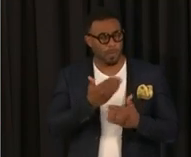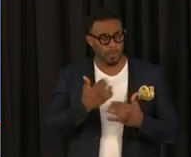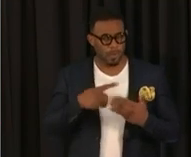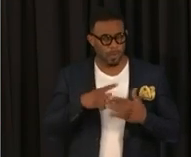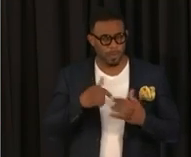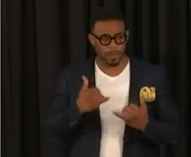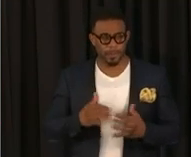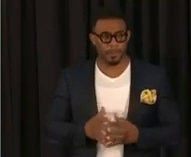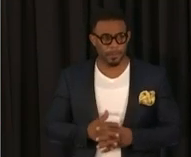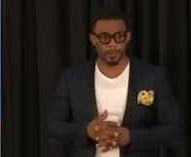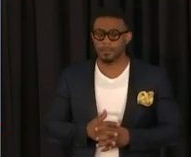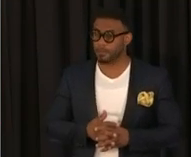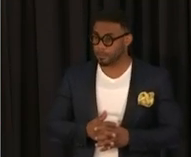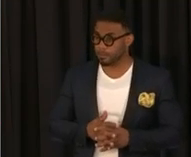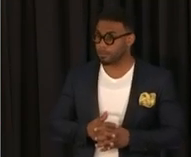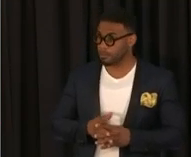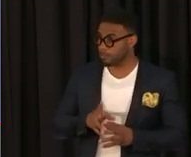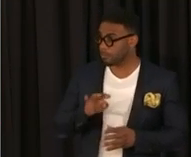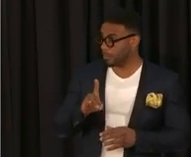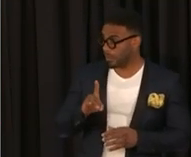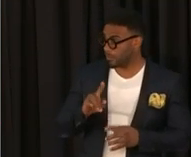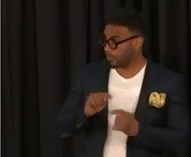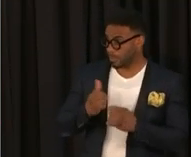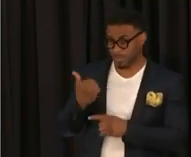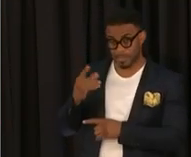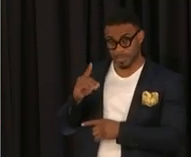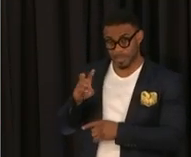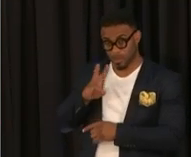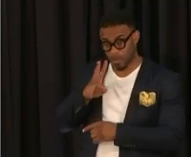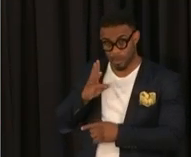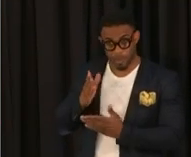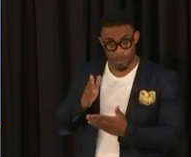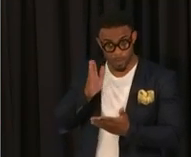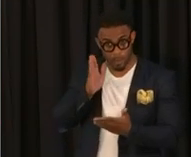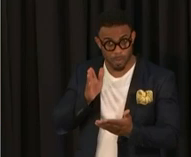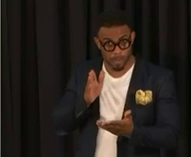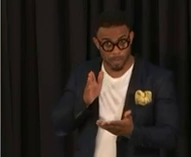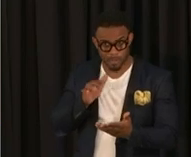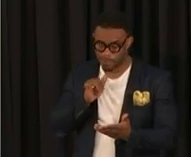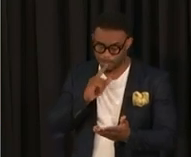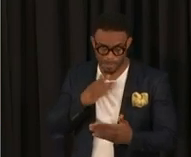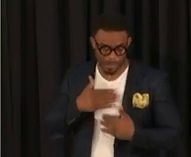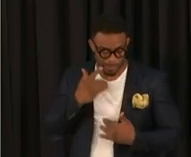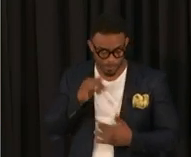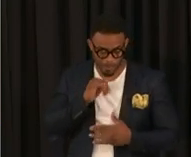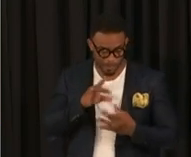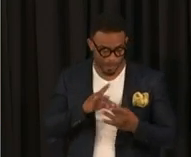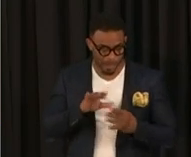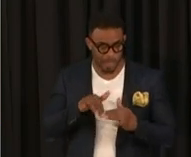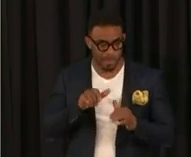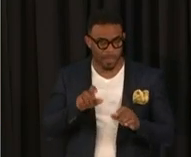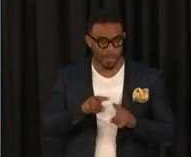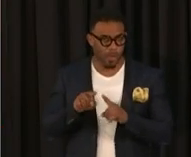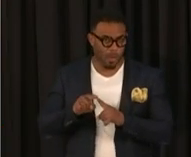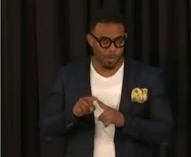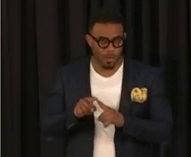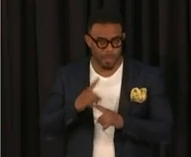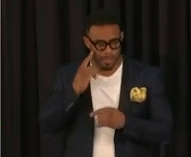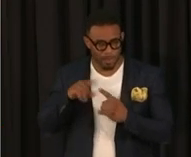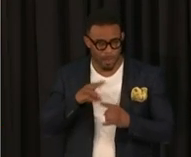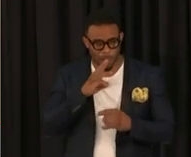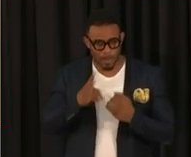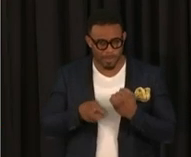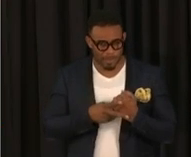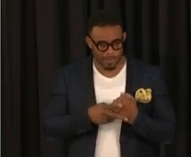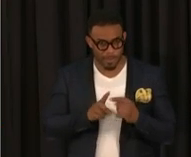most of the things we've talked about. Well, and David Gaddis and the team at DC Water is probably going to not be happy if you don't mention how you could also think